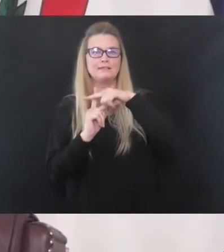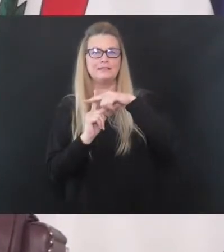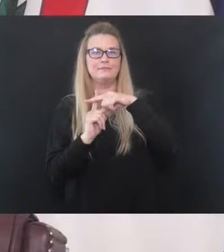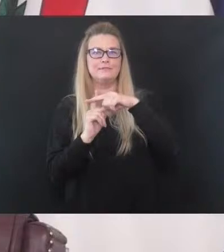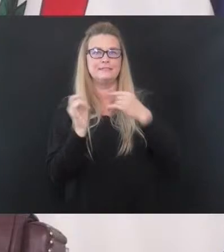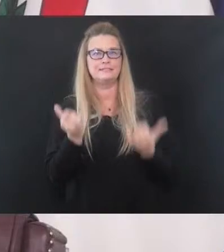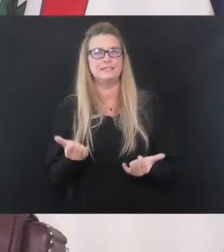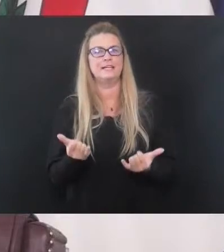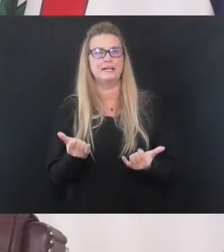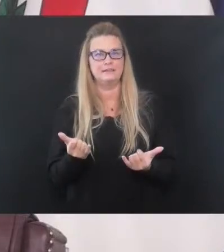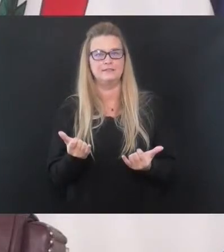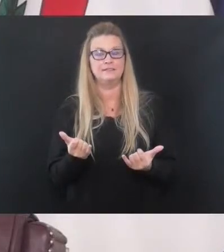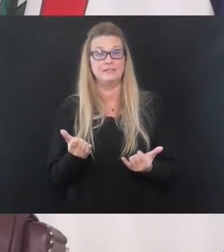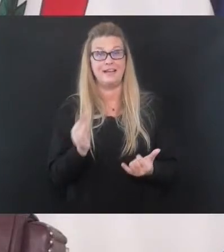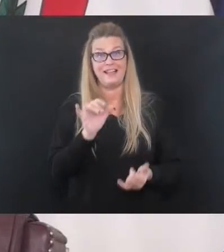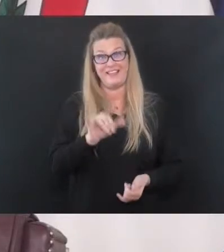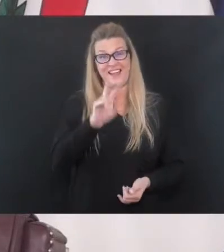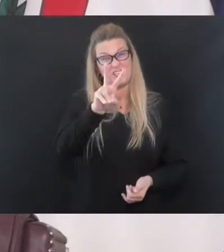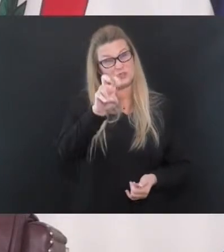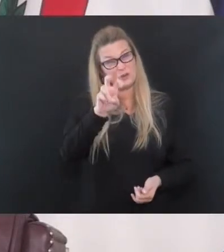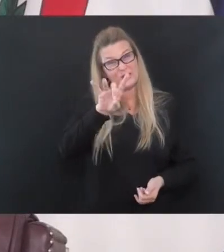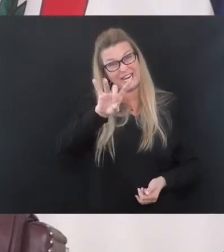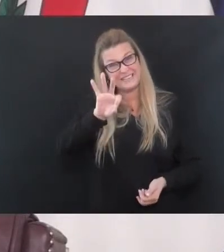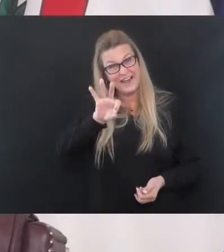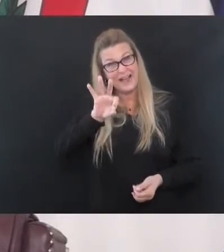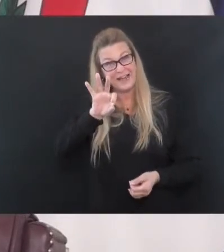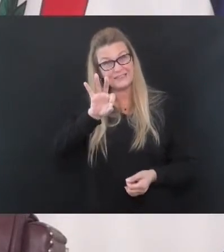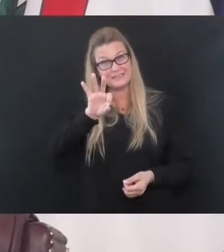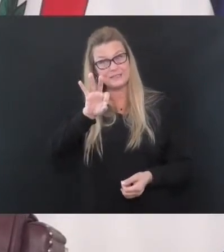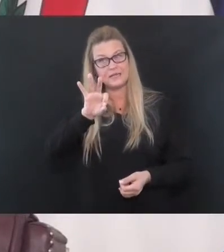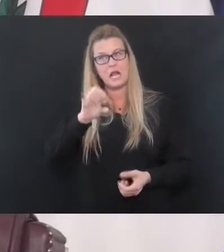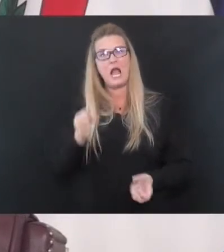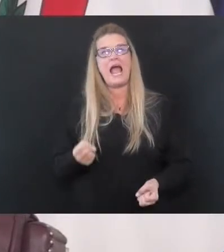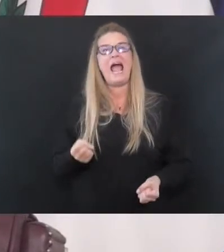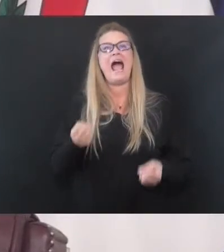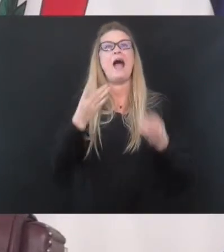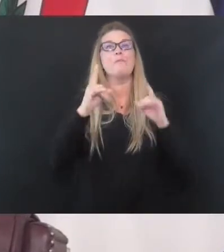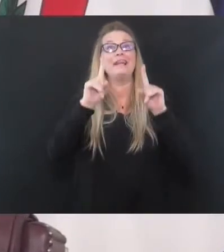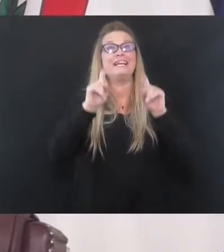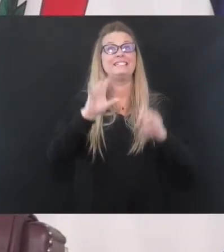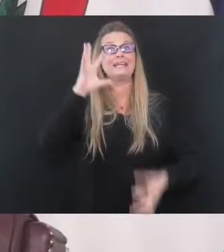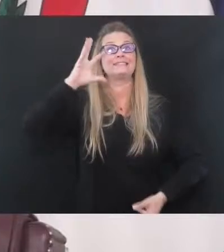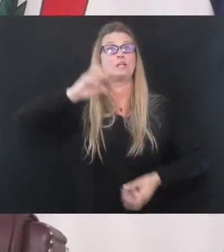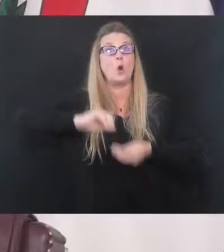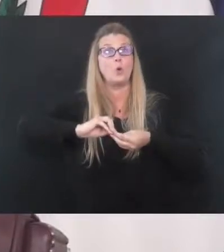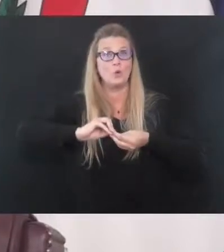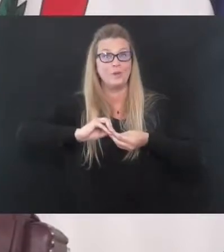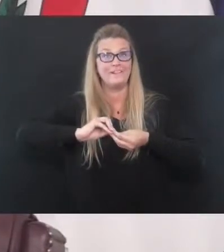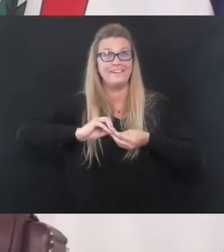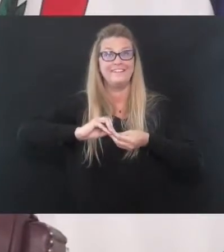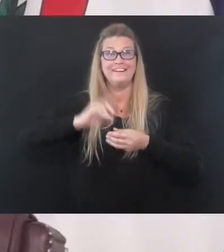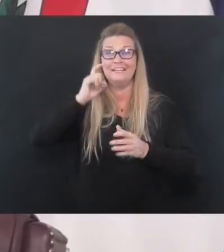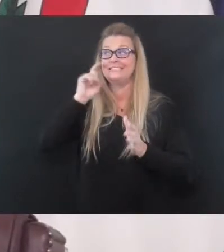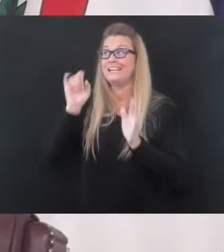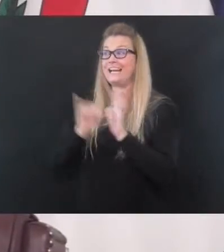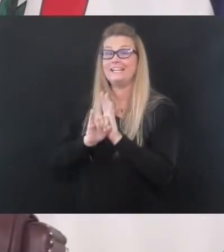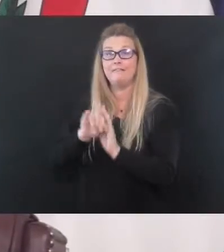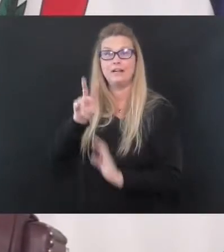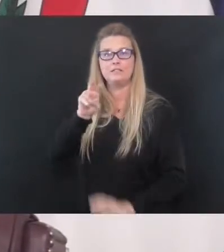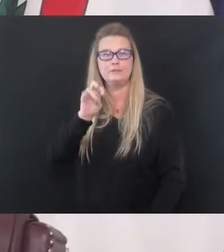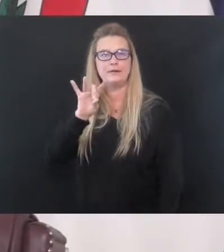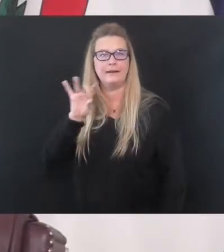today. That 289 positive, wonder how many tests that we did to get 289